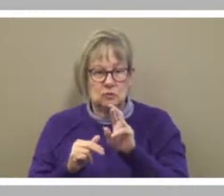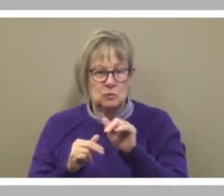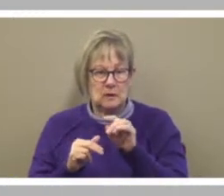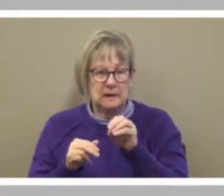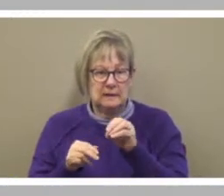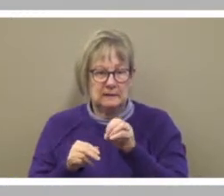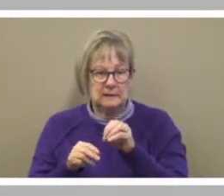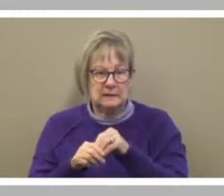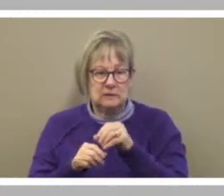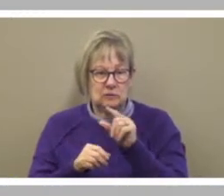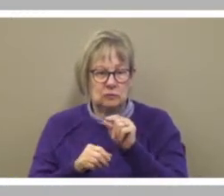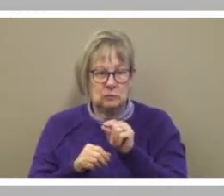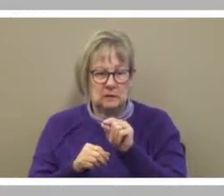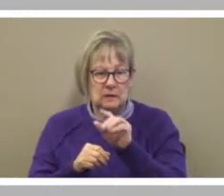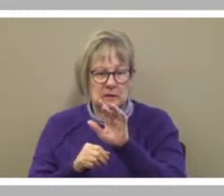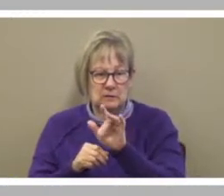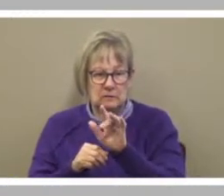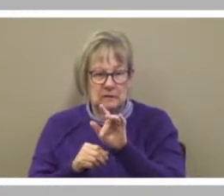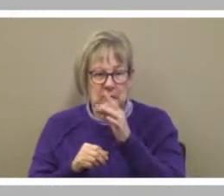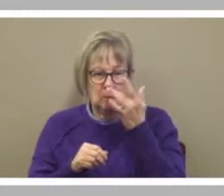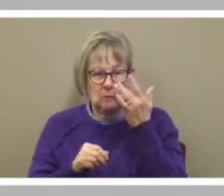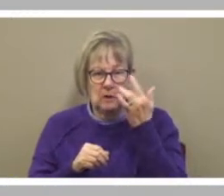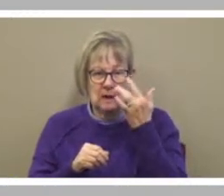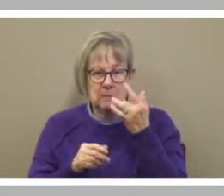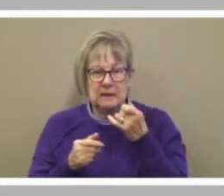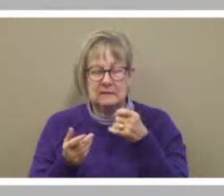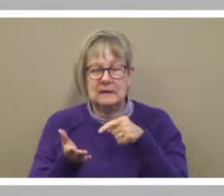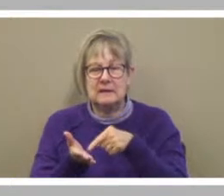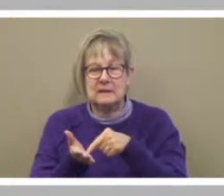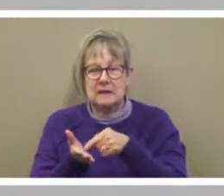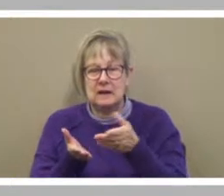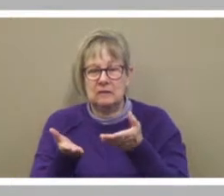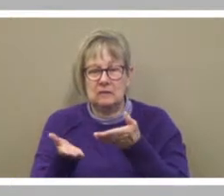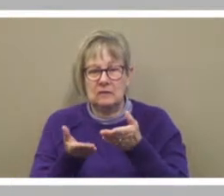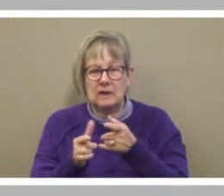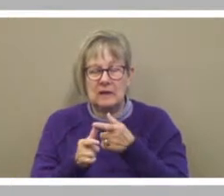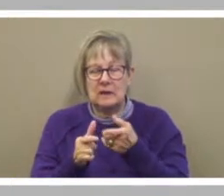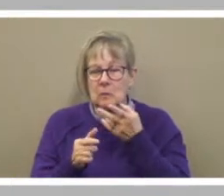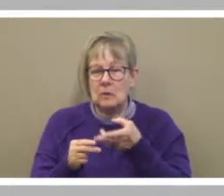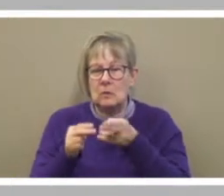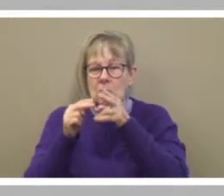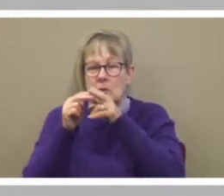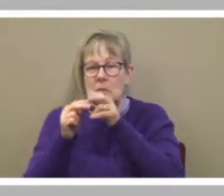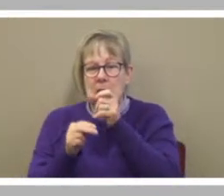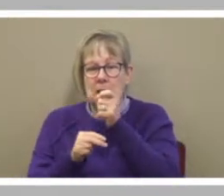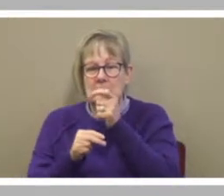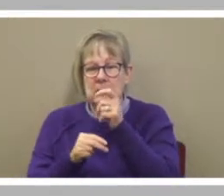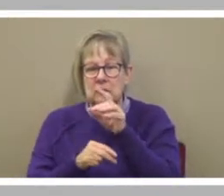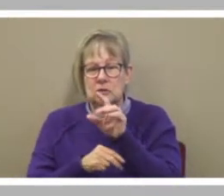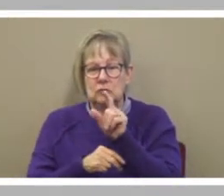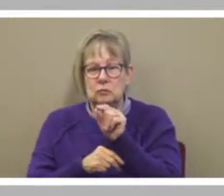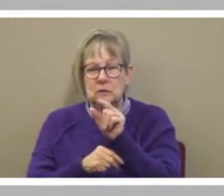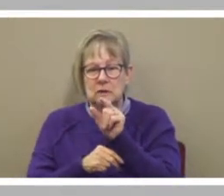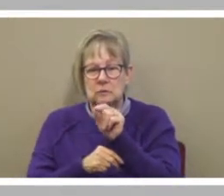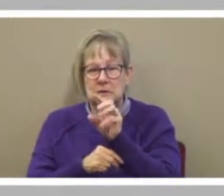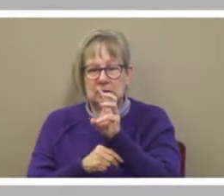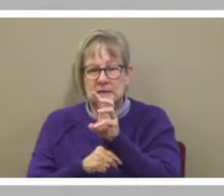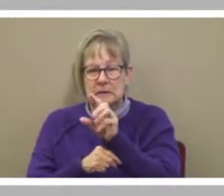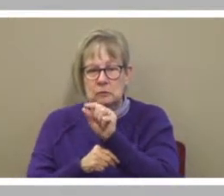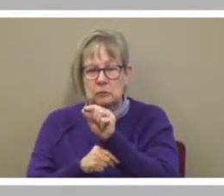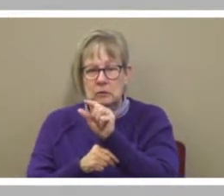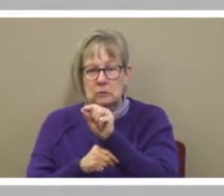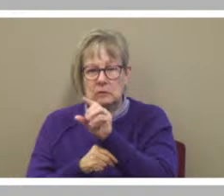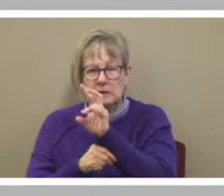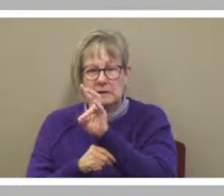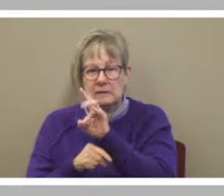in 2025 due to the debt service, and then it'll go up slightly in 2026 and then 2027 as